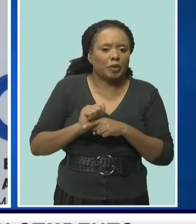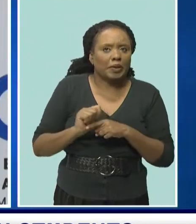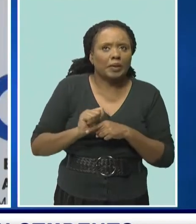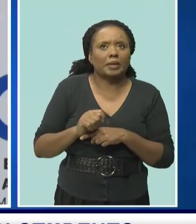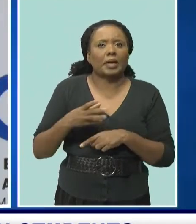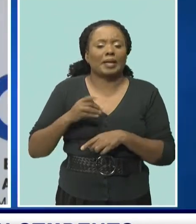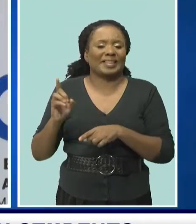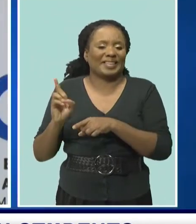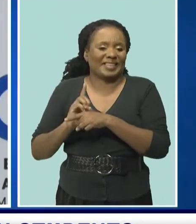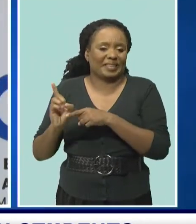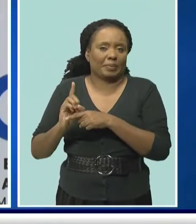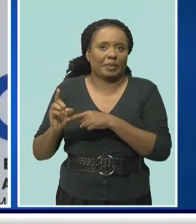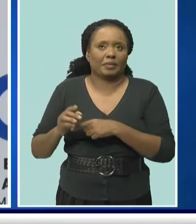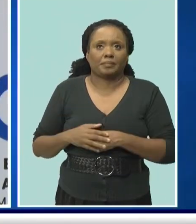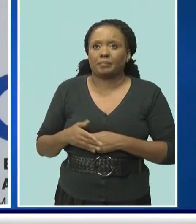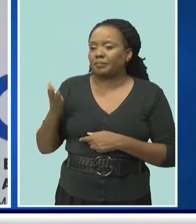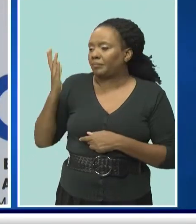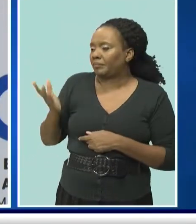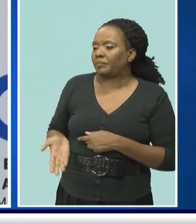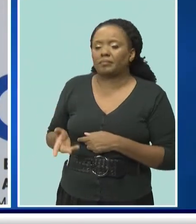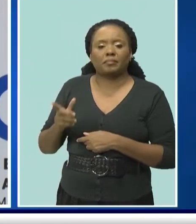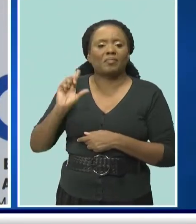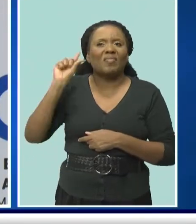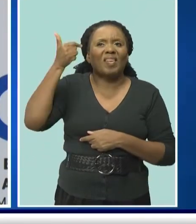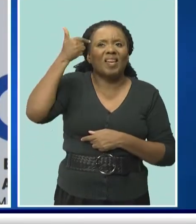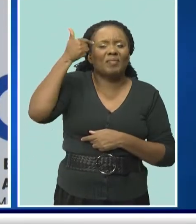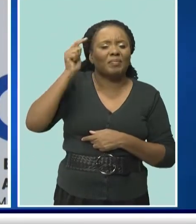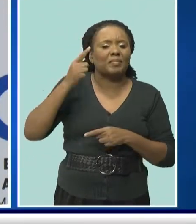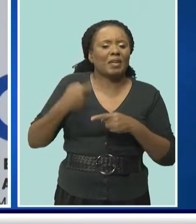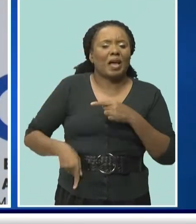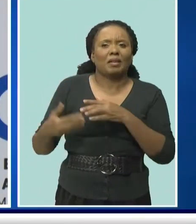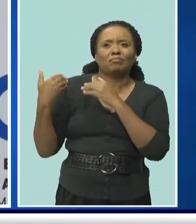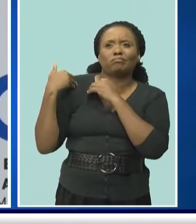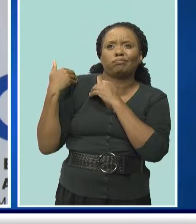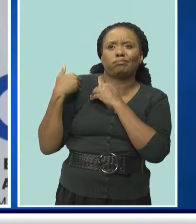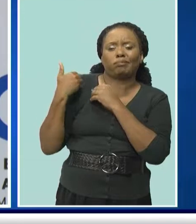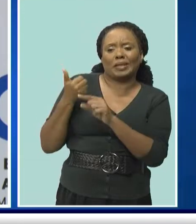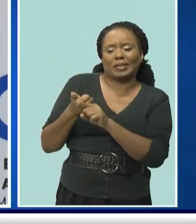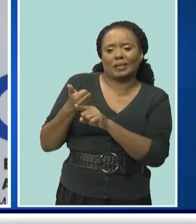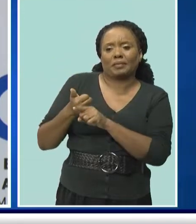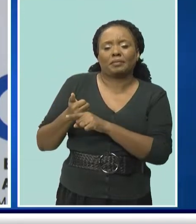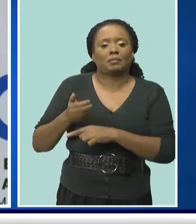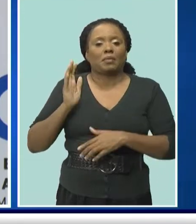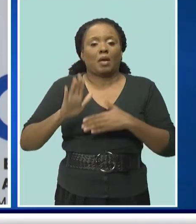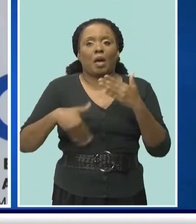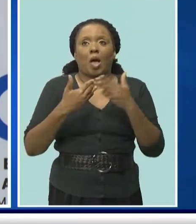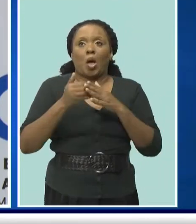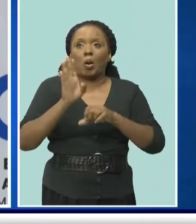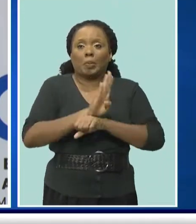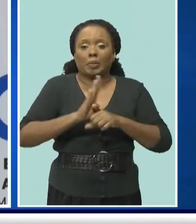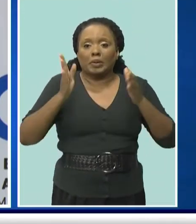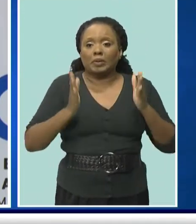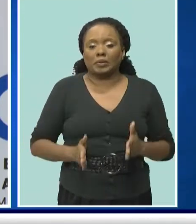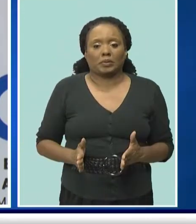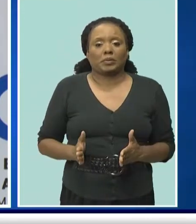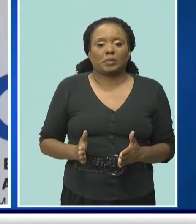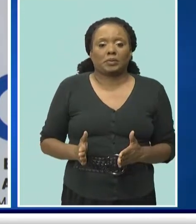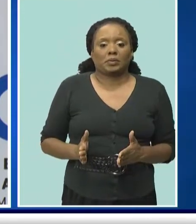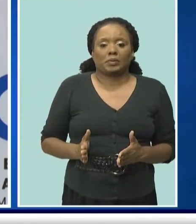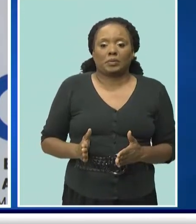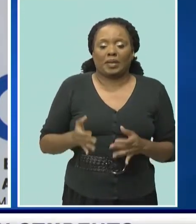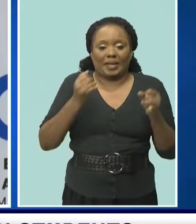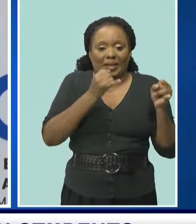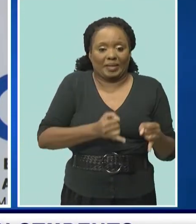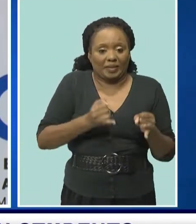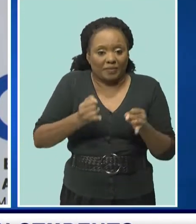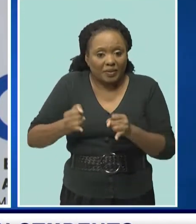task government can undertake alone. Rather, all Barbadians at the individual and corporate level must